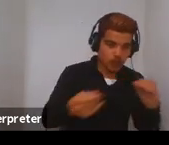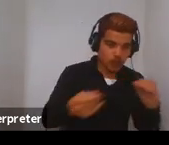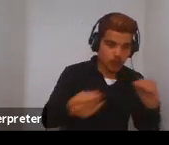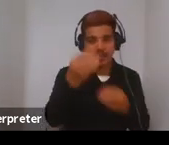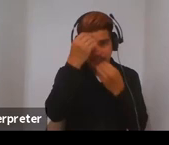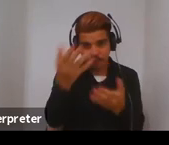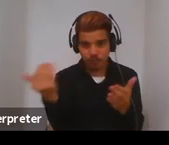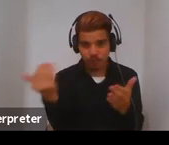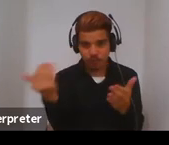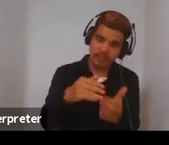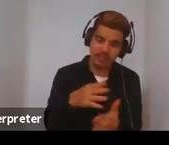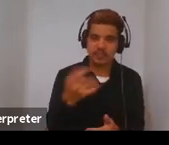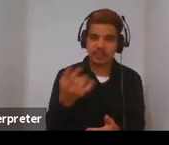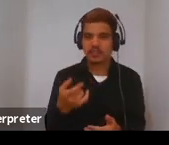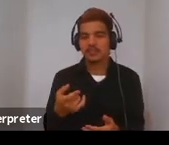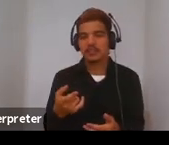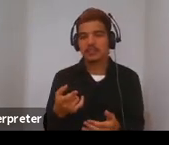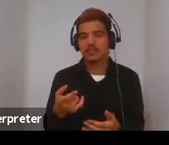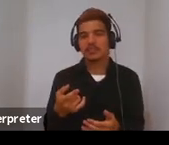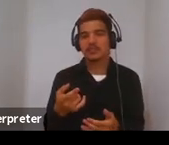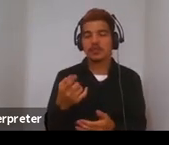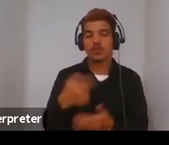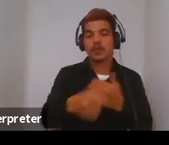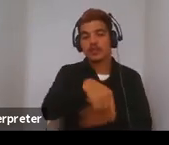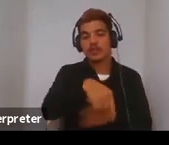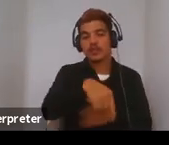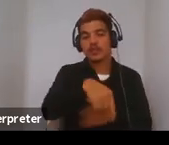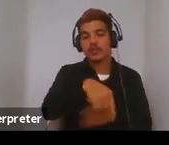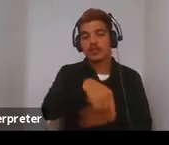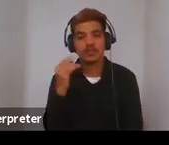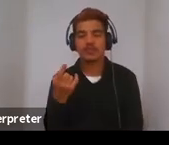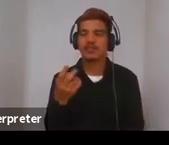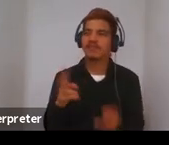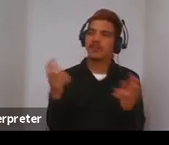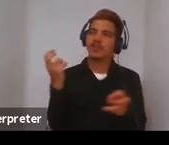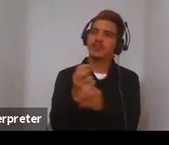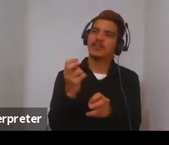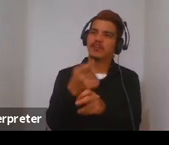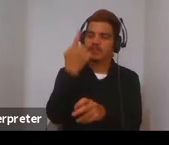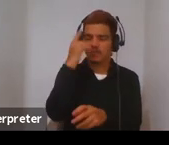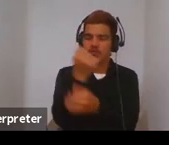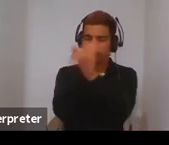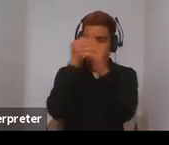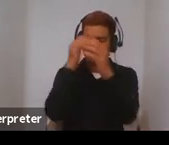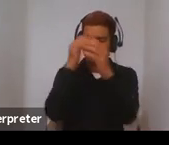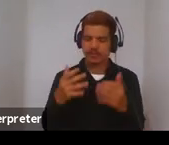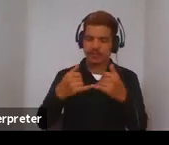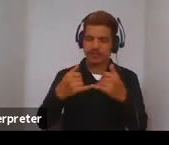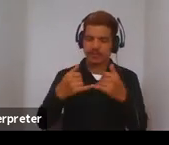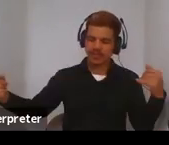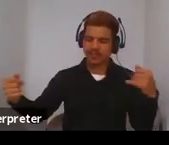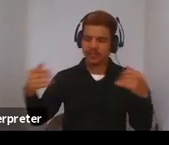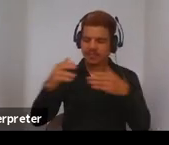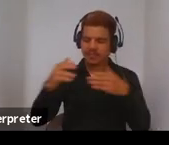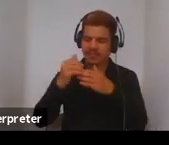impacted by the crisis they've undergone. It's very hard for survivors to put together a linear path